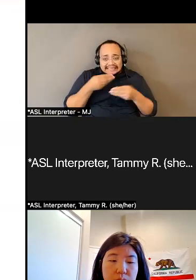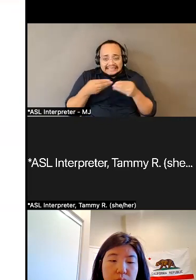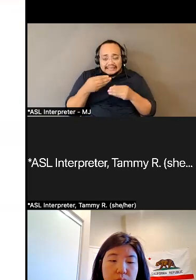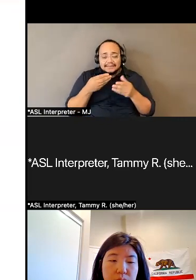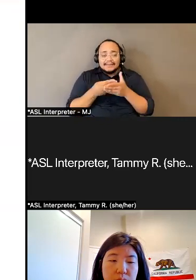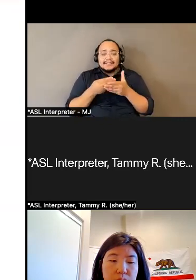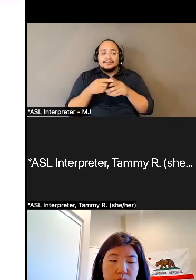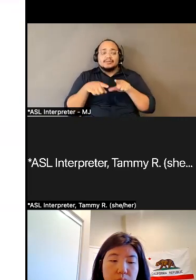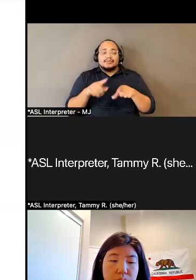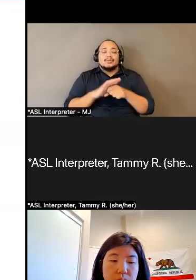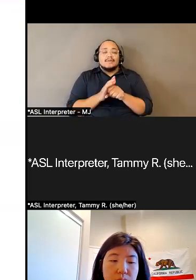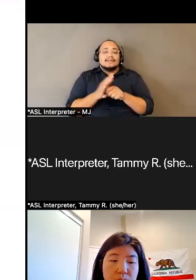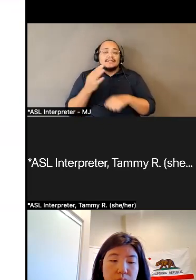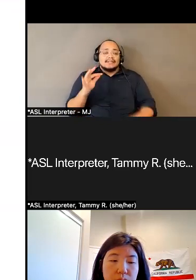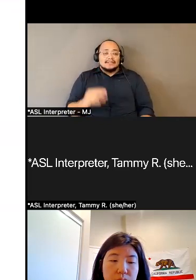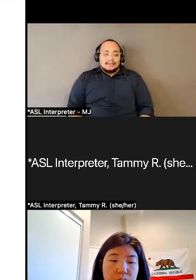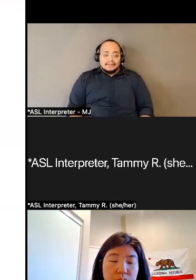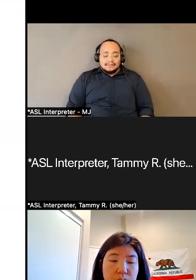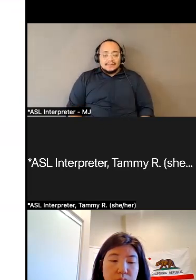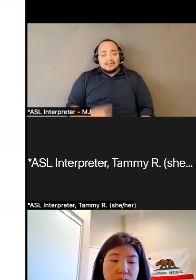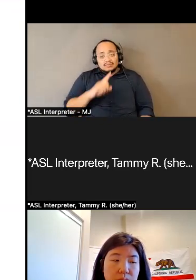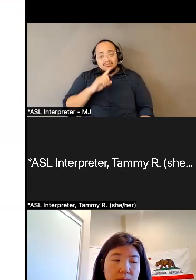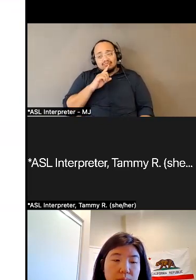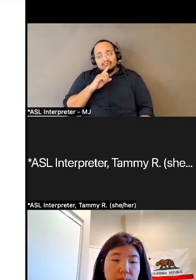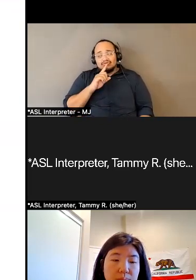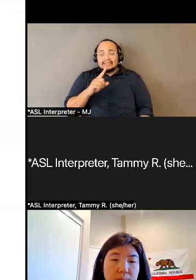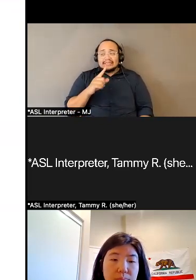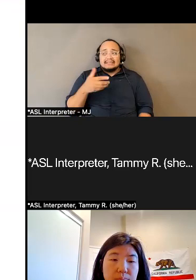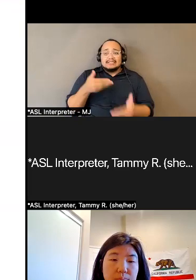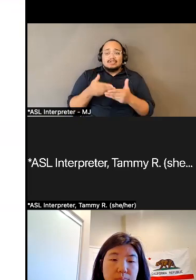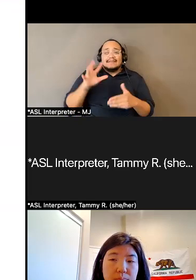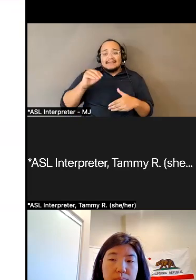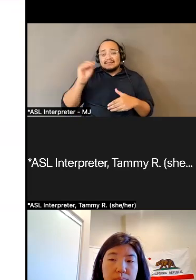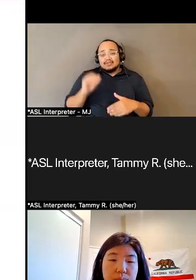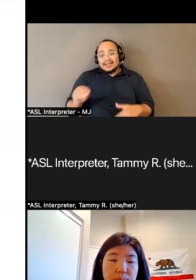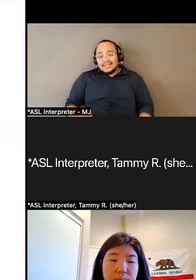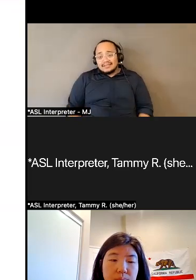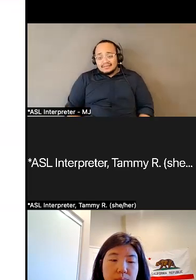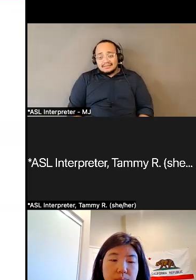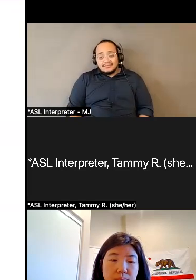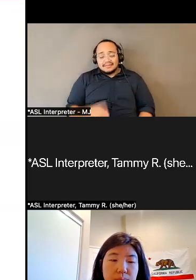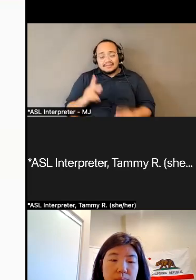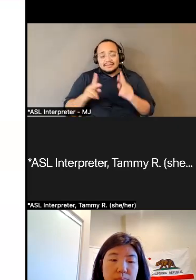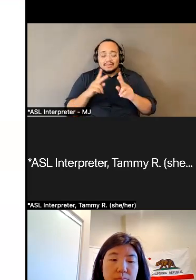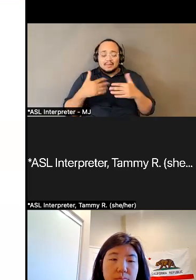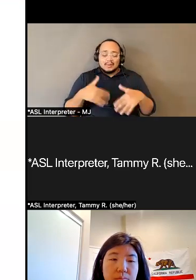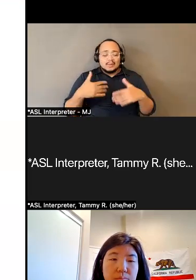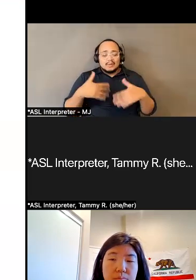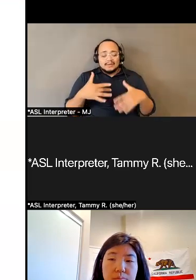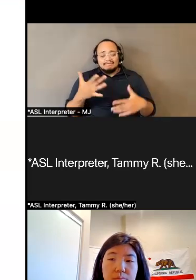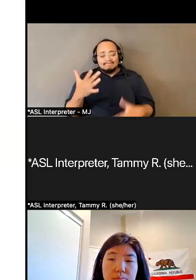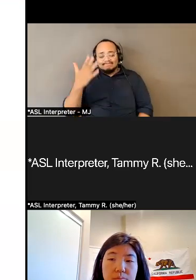That's nearly 1 in 2 folks, which is a really just devastating statistic. Next slide,